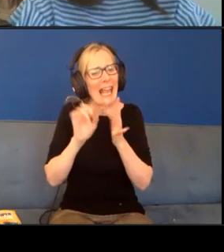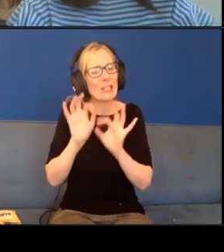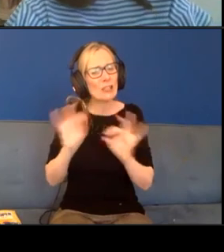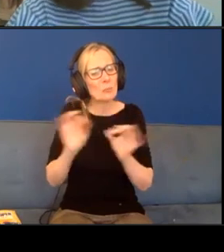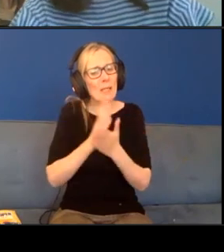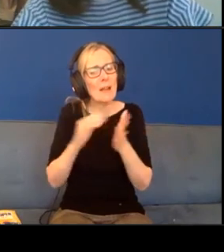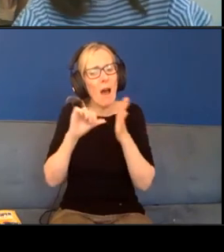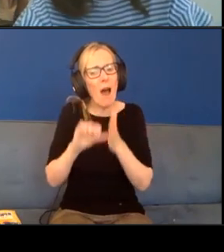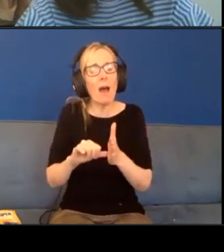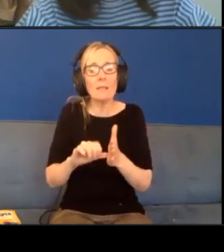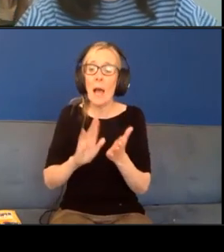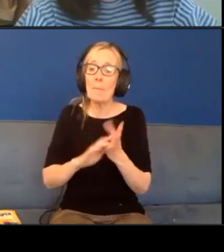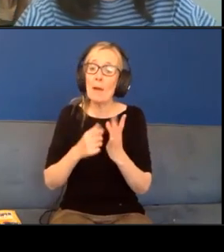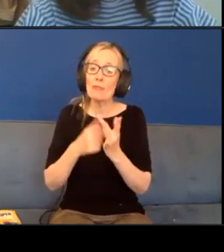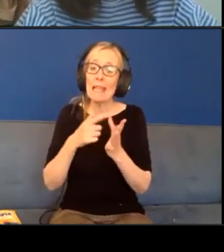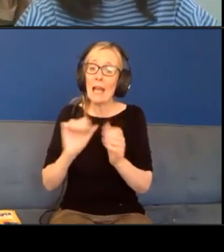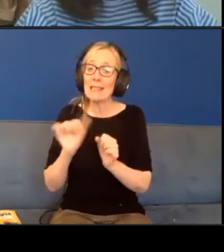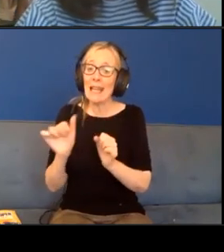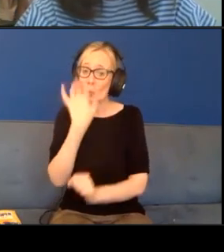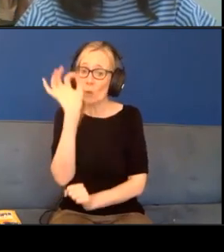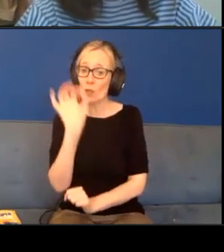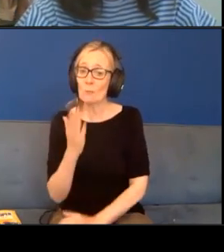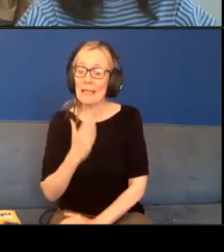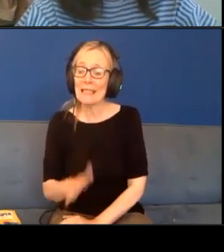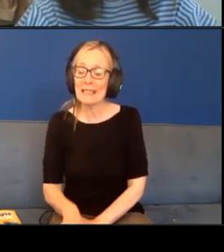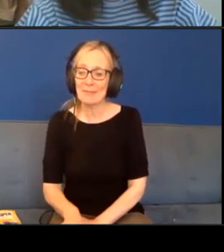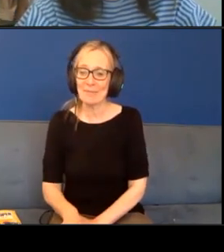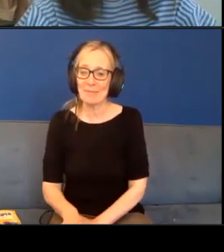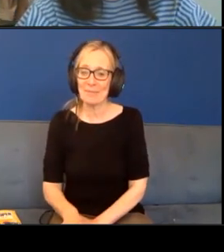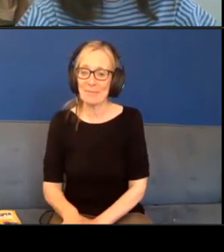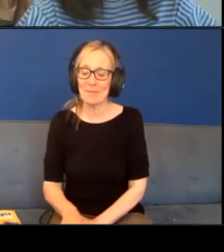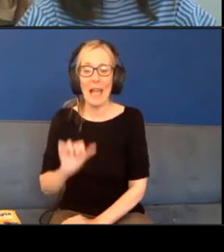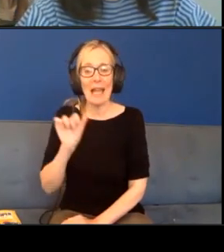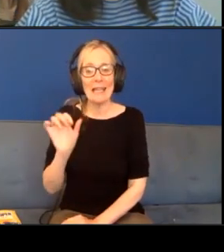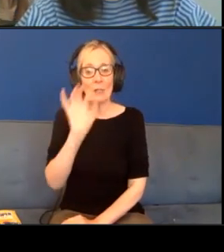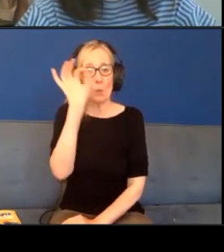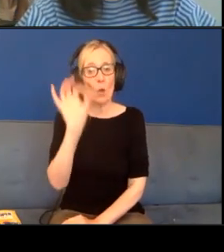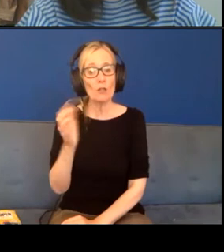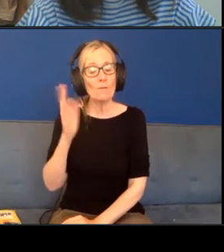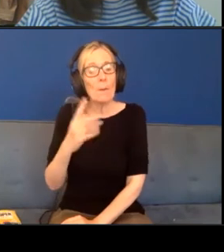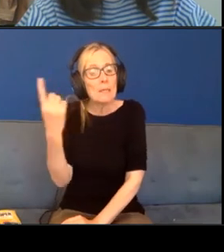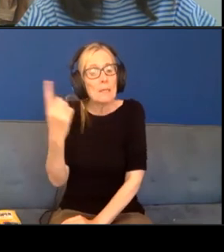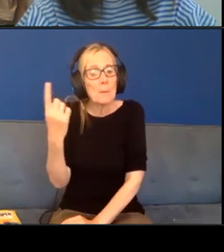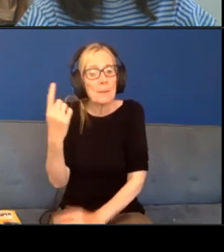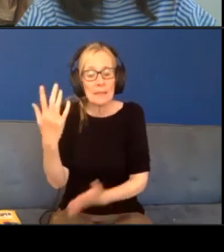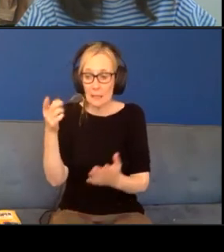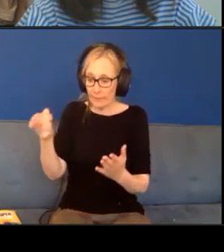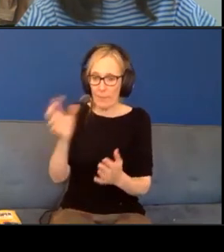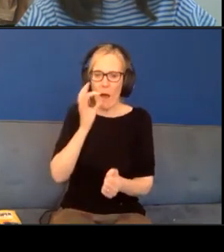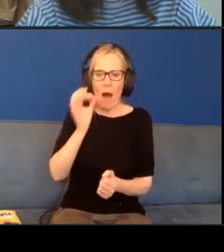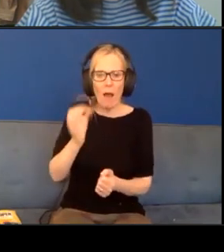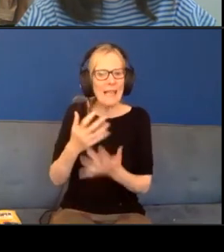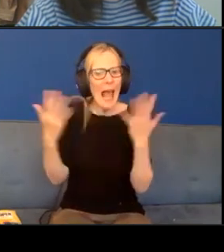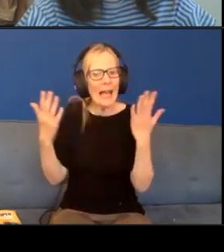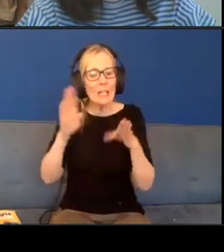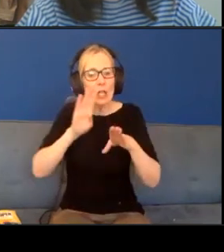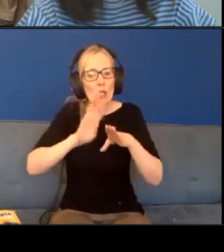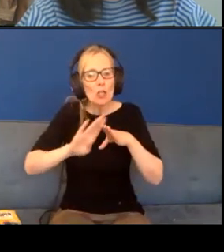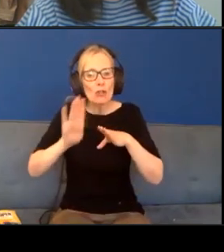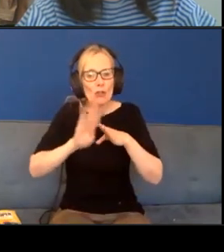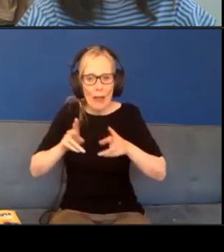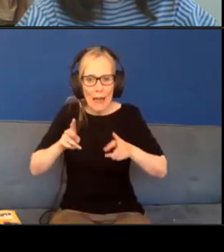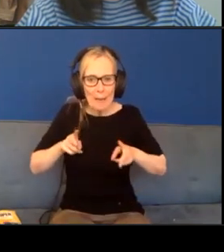Maria, next question. Lovely. Next question is from someone asking if there are any training routes to teaching music